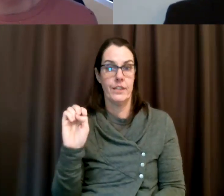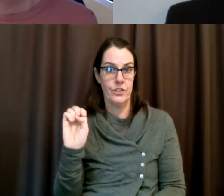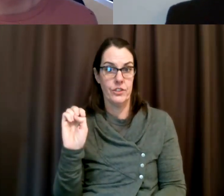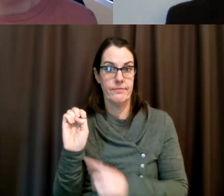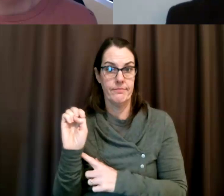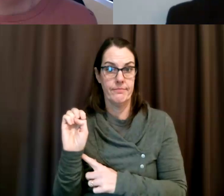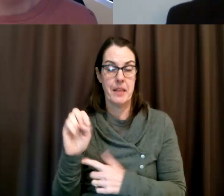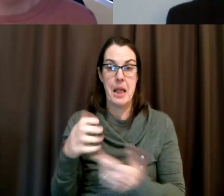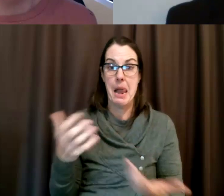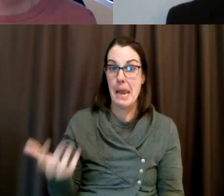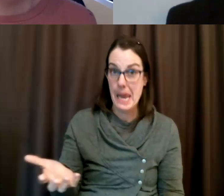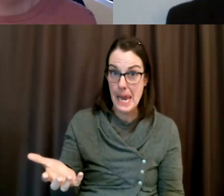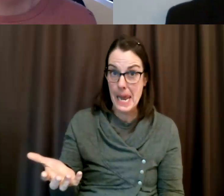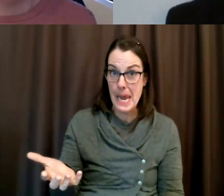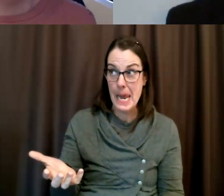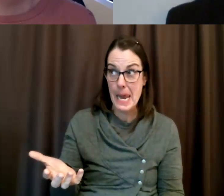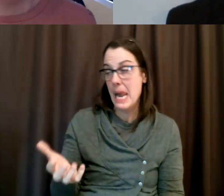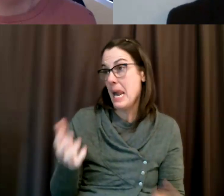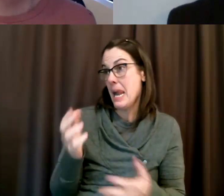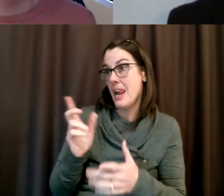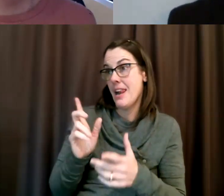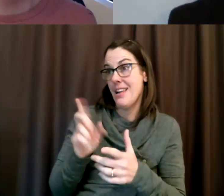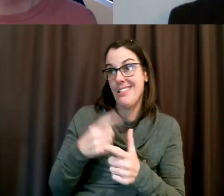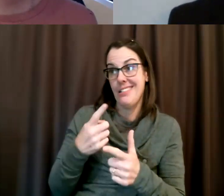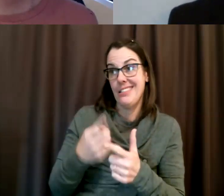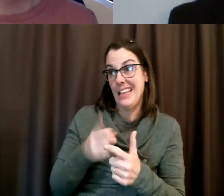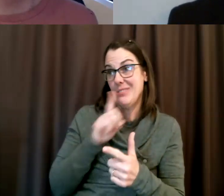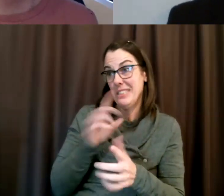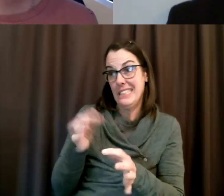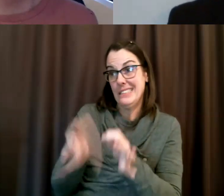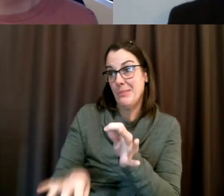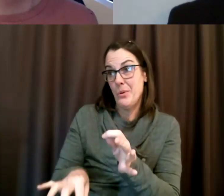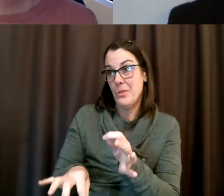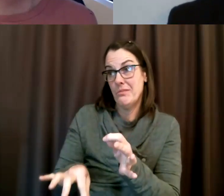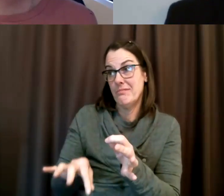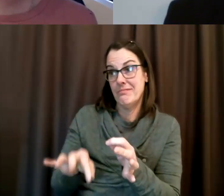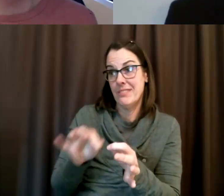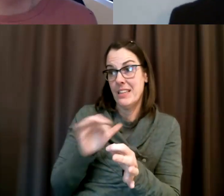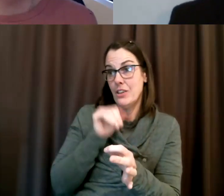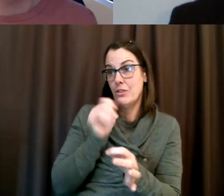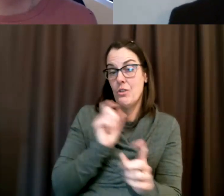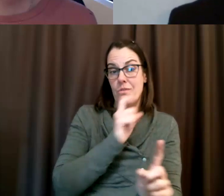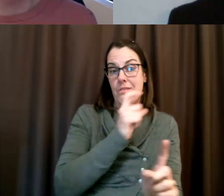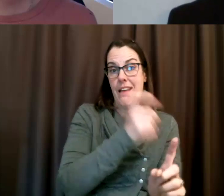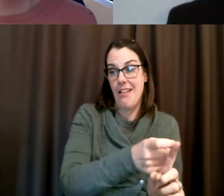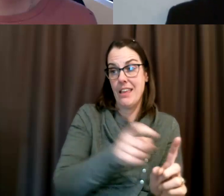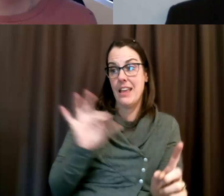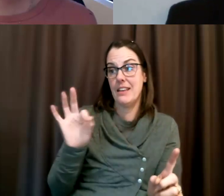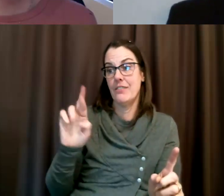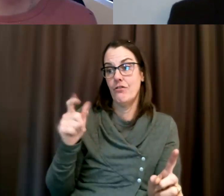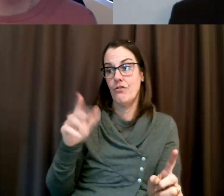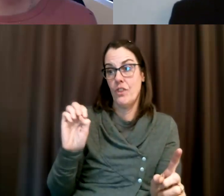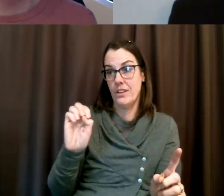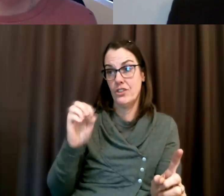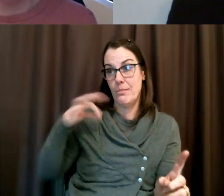I mean, put simply, you don't allocate fringe benefit expenses to that grant in your accounting software,